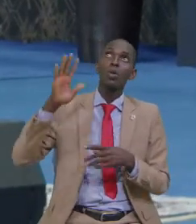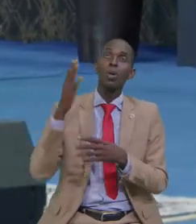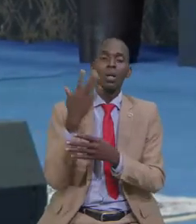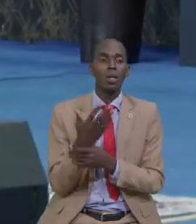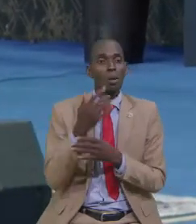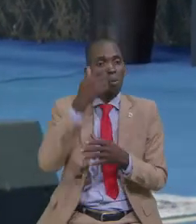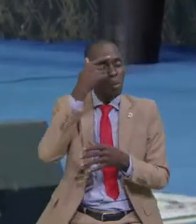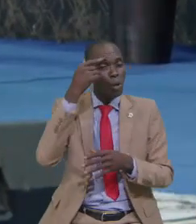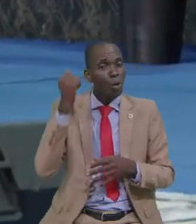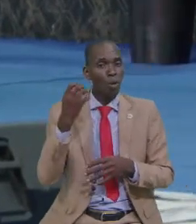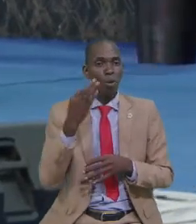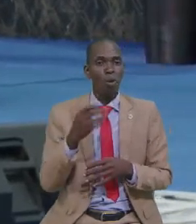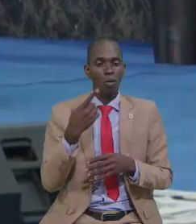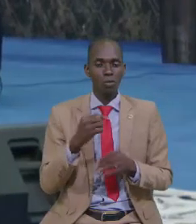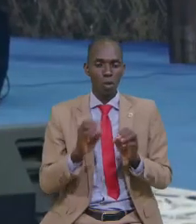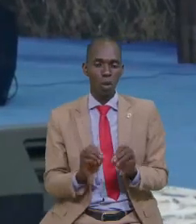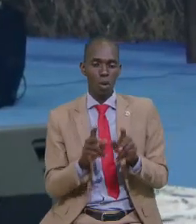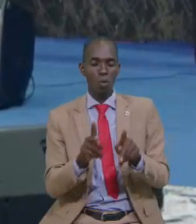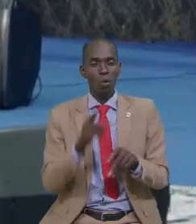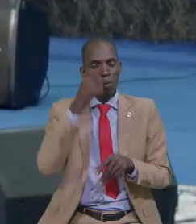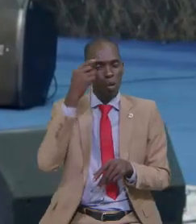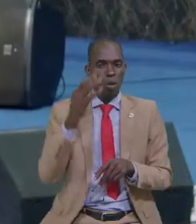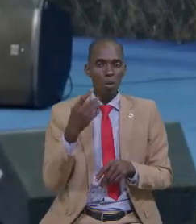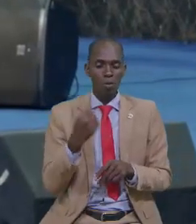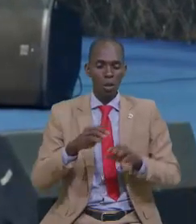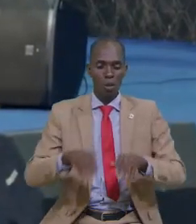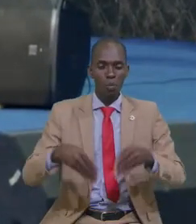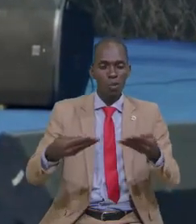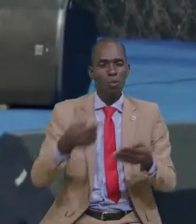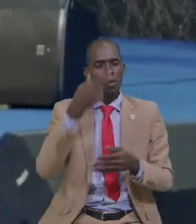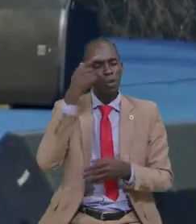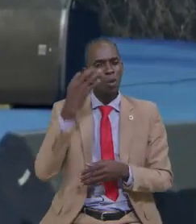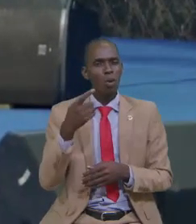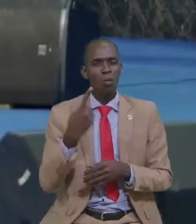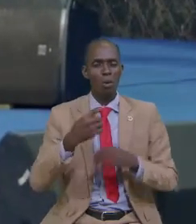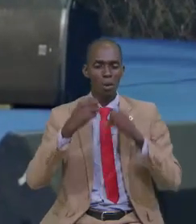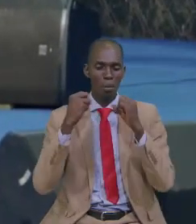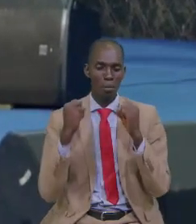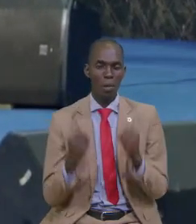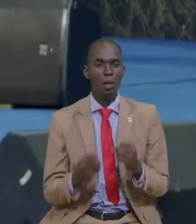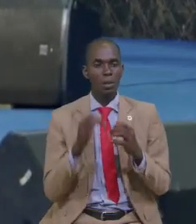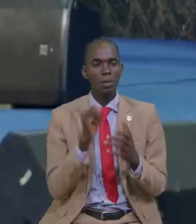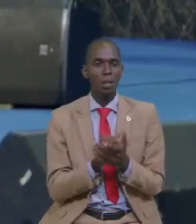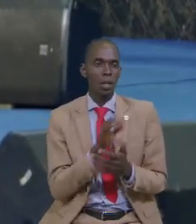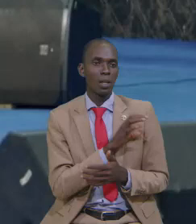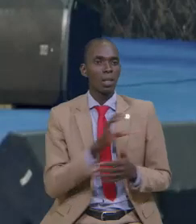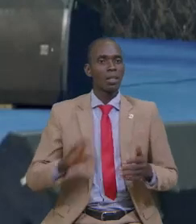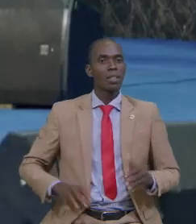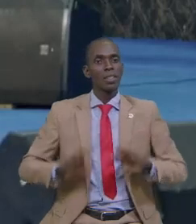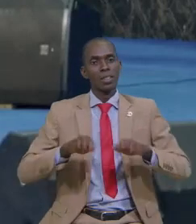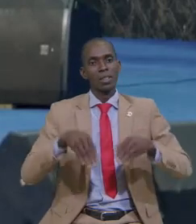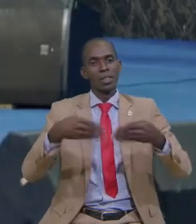because of the privilege, because of the provision, because of the power that Christ gives